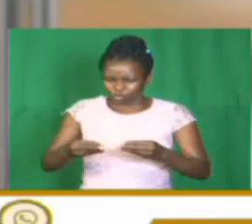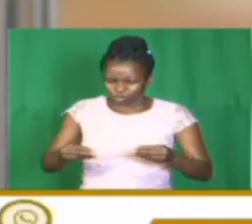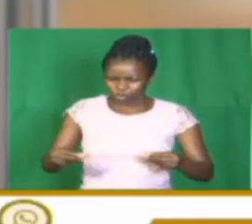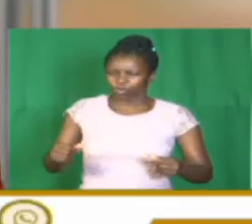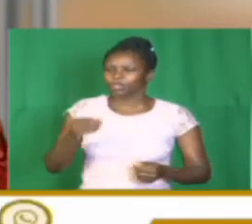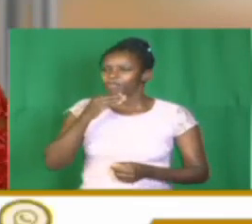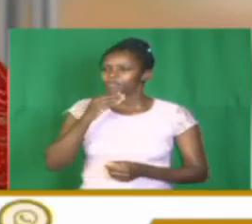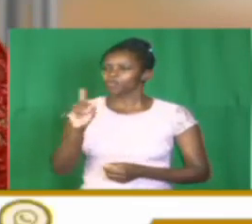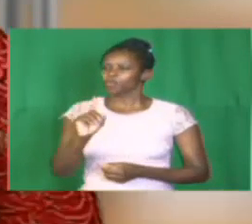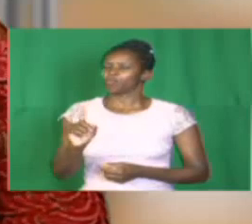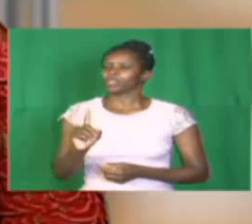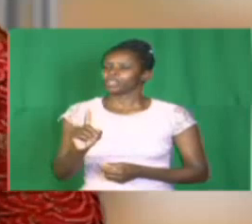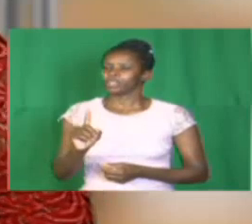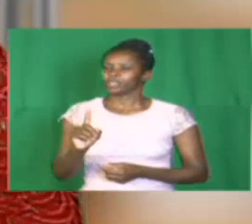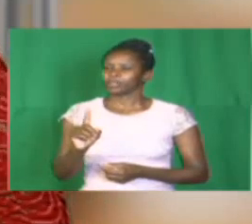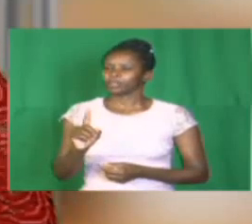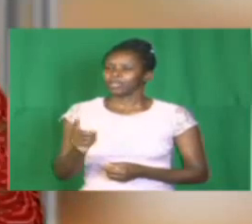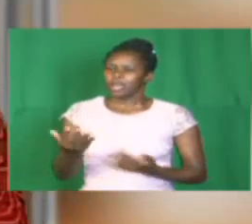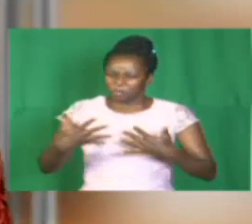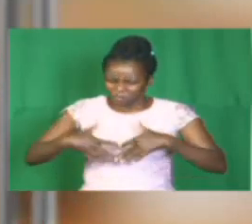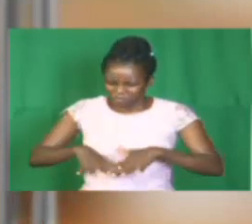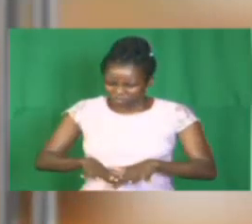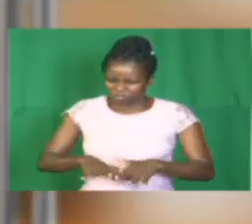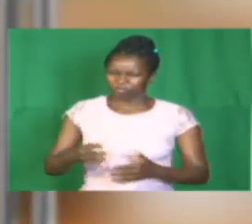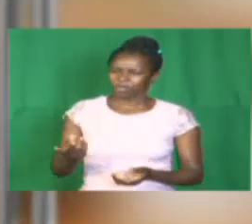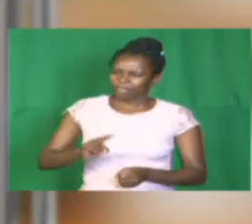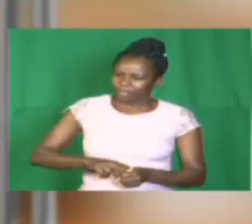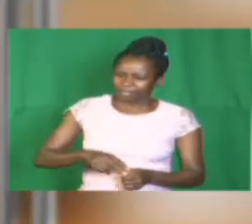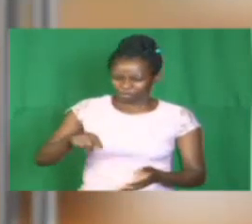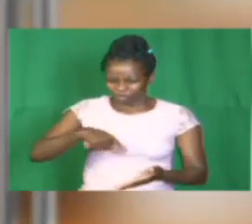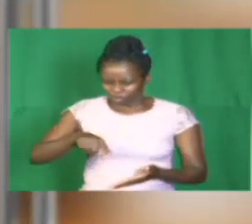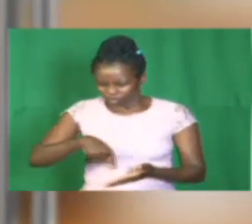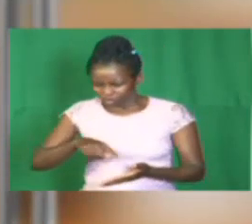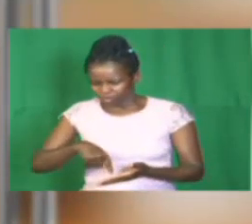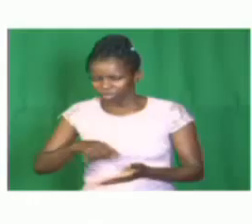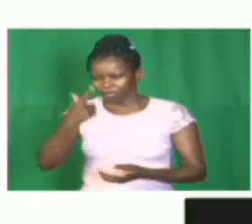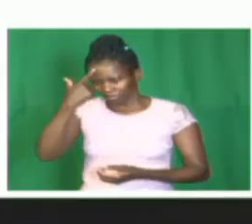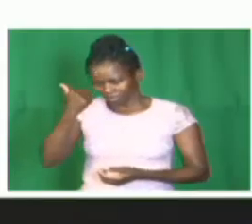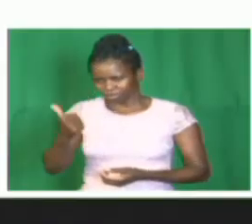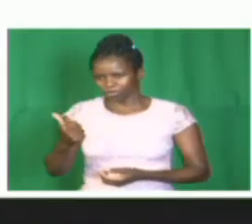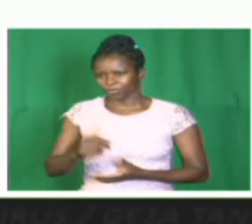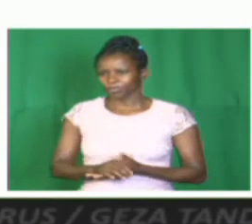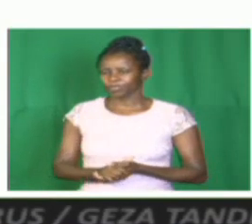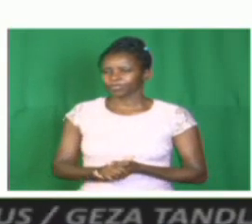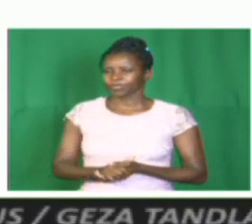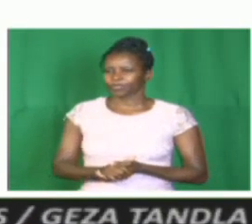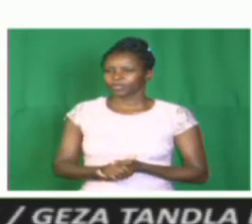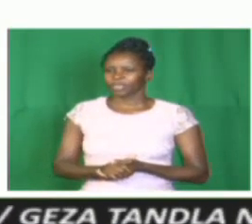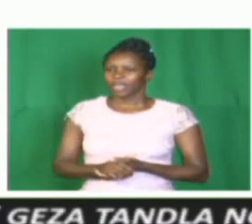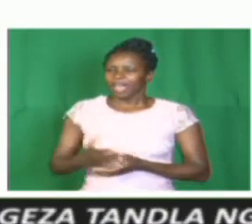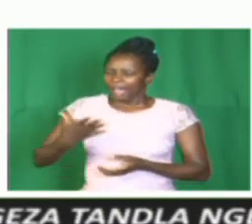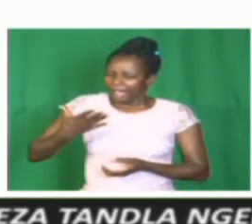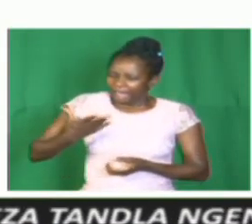must be able to define what a mixture is and what a solution is. Secondly, you must be able to